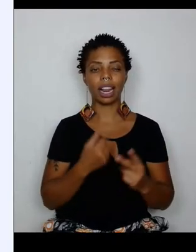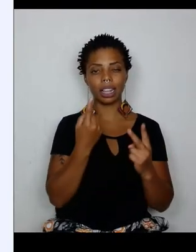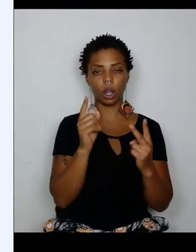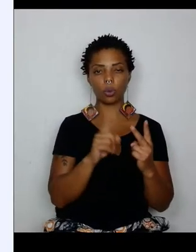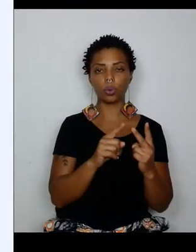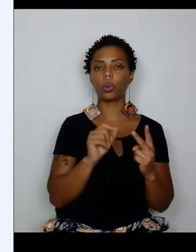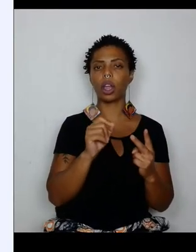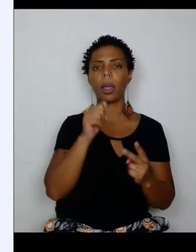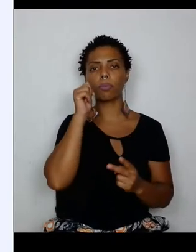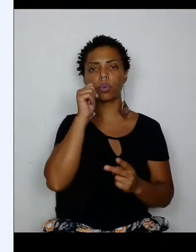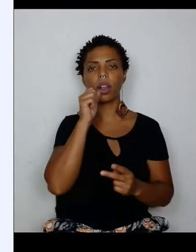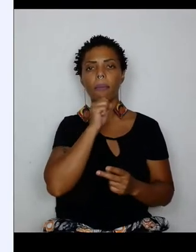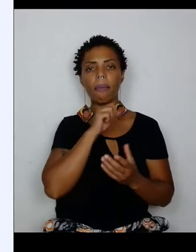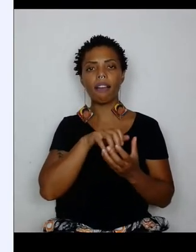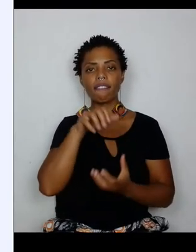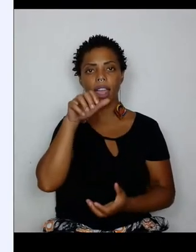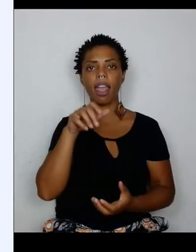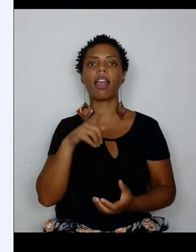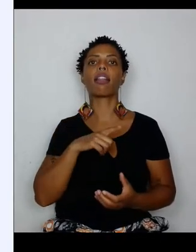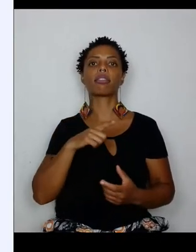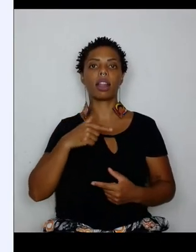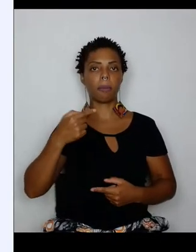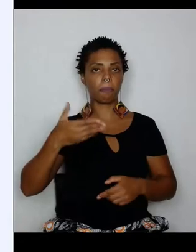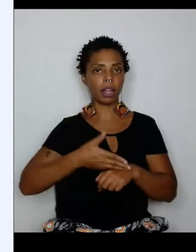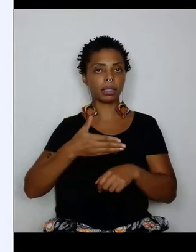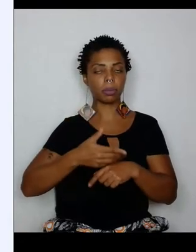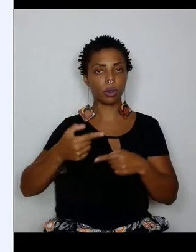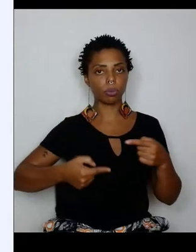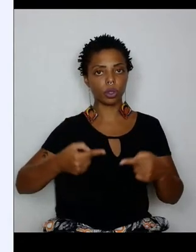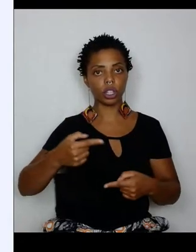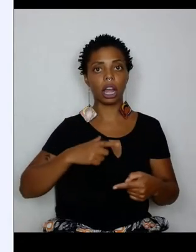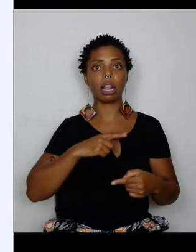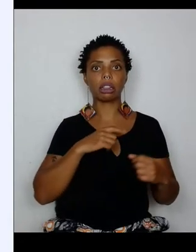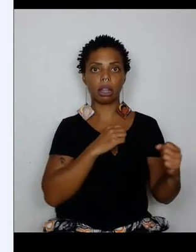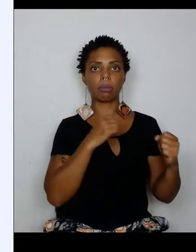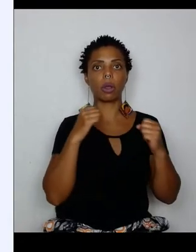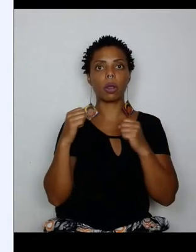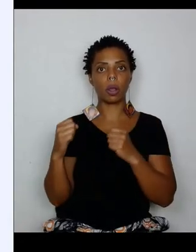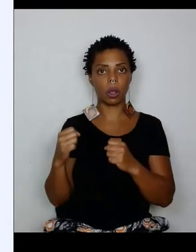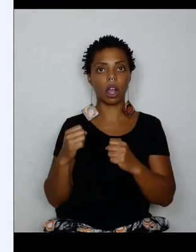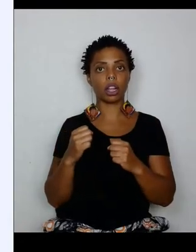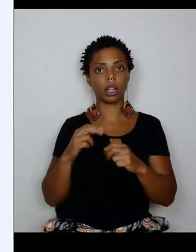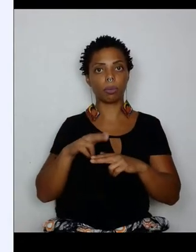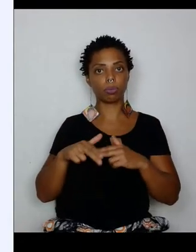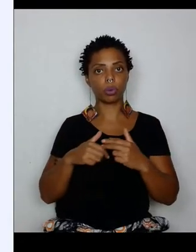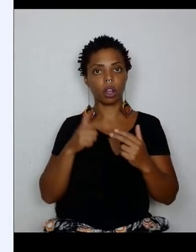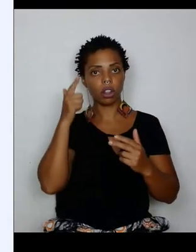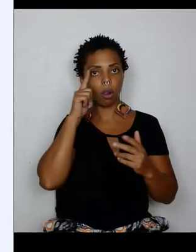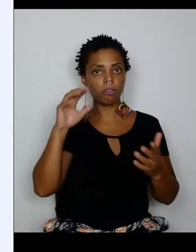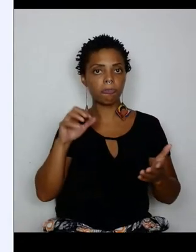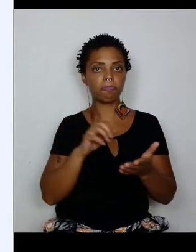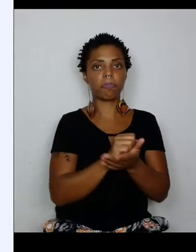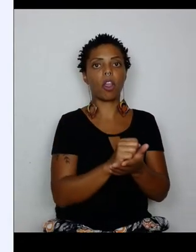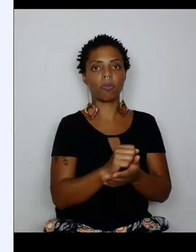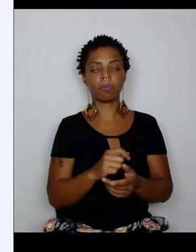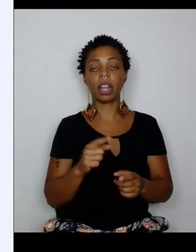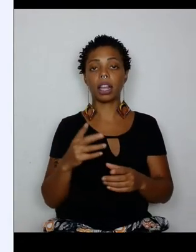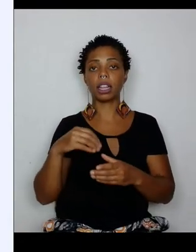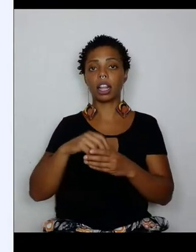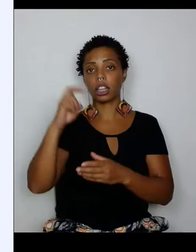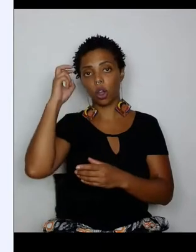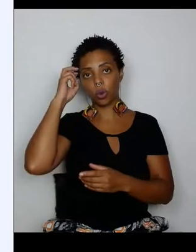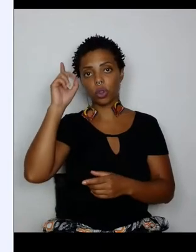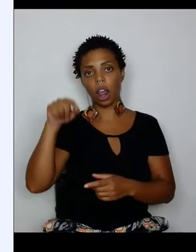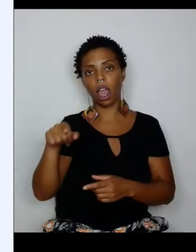holders in their own right conceptualized in the culture as being or acting like men their roles were not